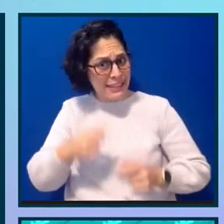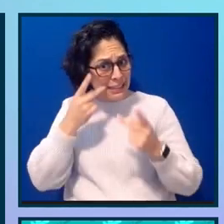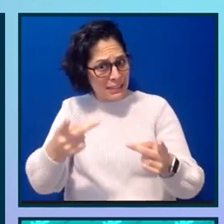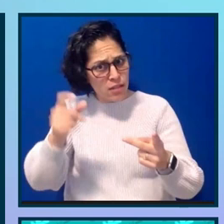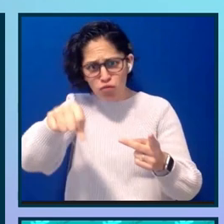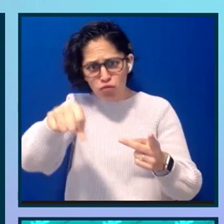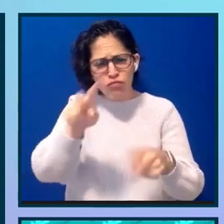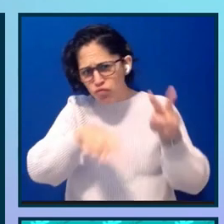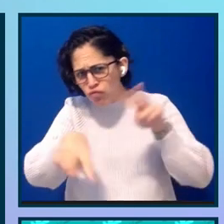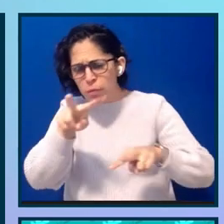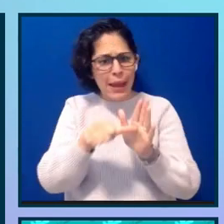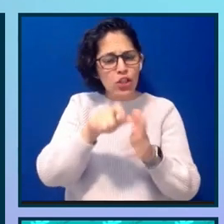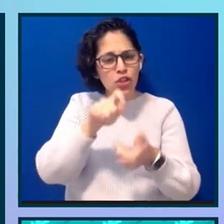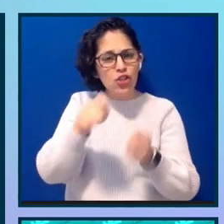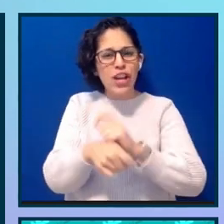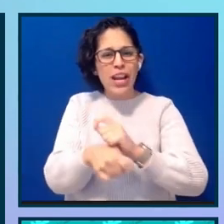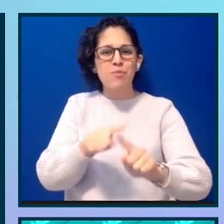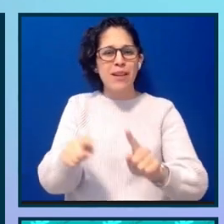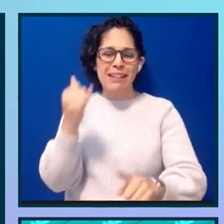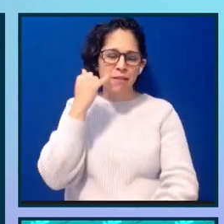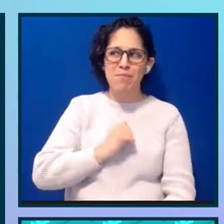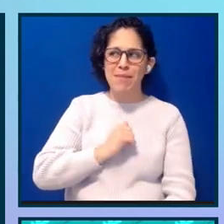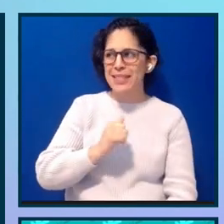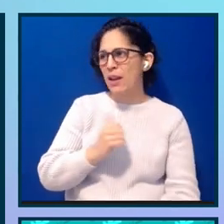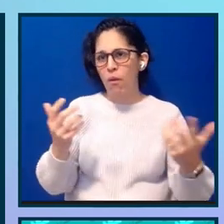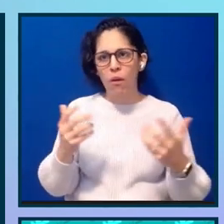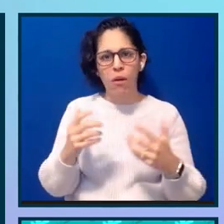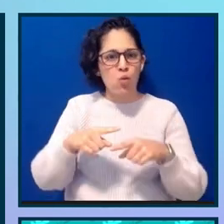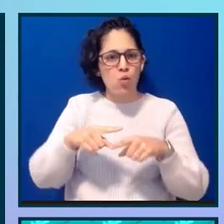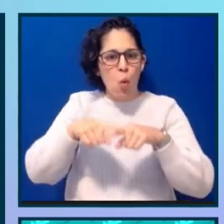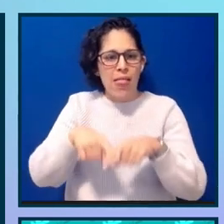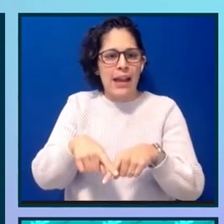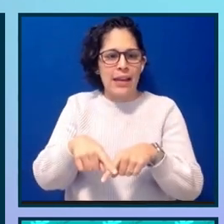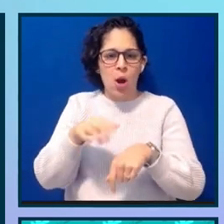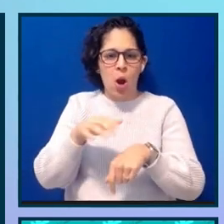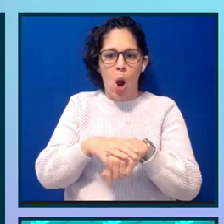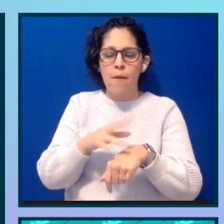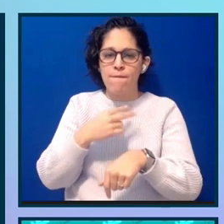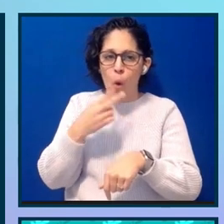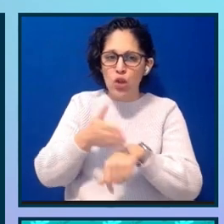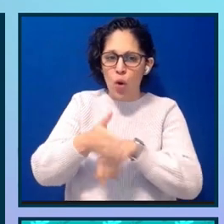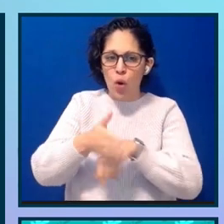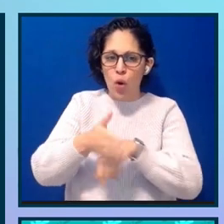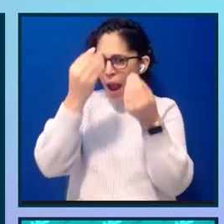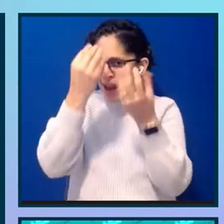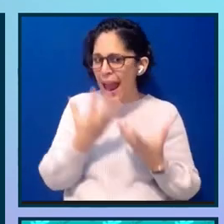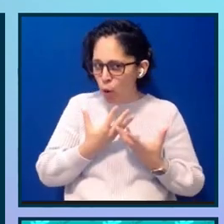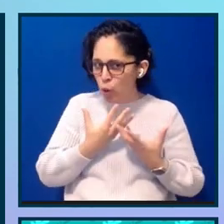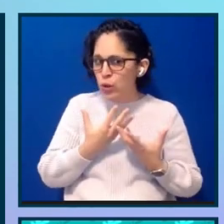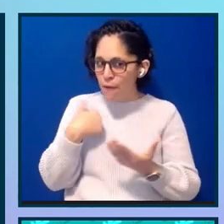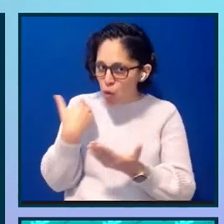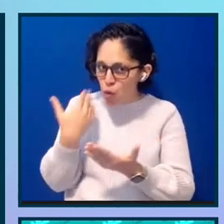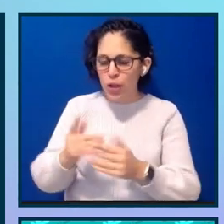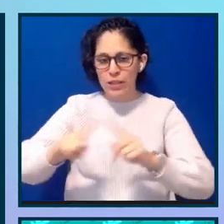changed, but if I was relying on VoiceOver to announce that I'm on a different page, I'd be waiting